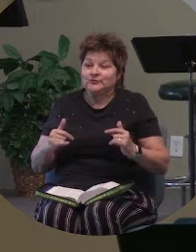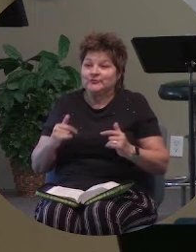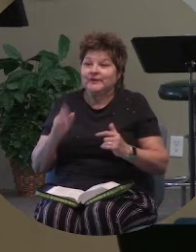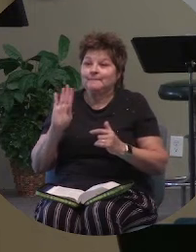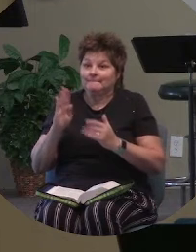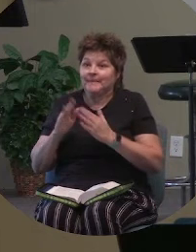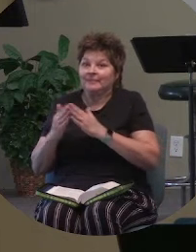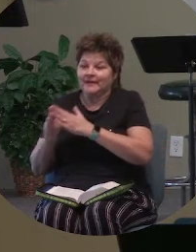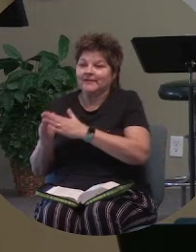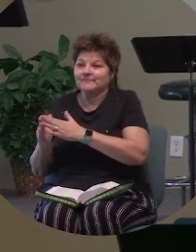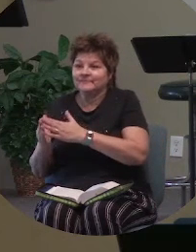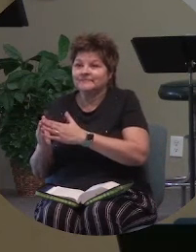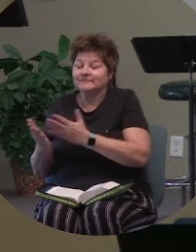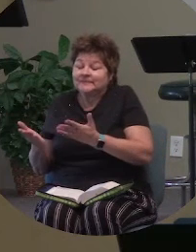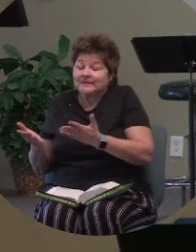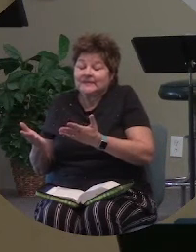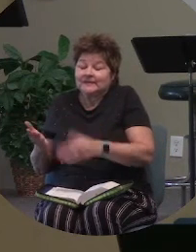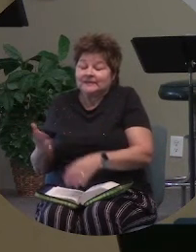I was